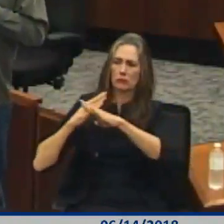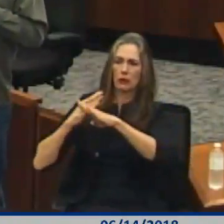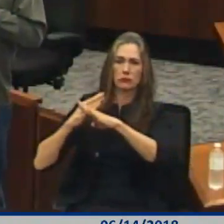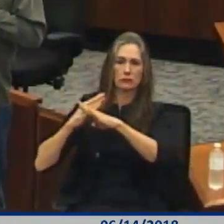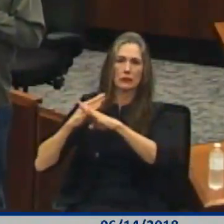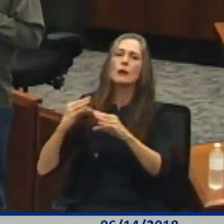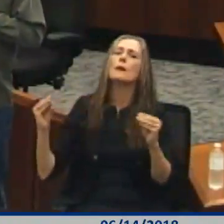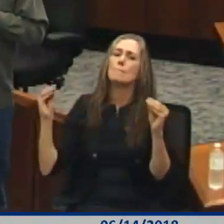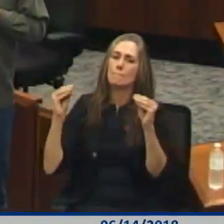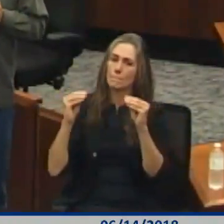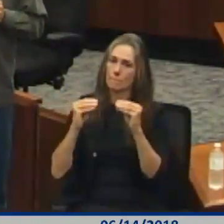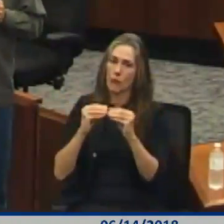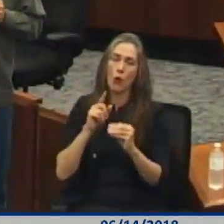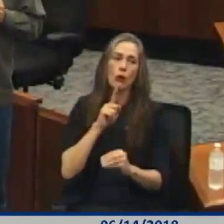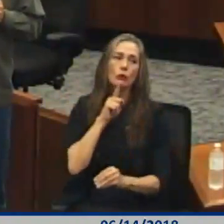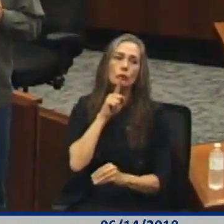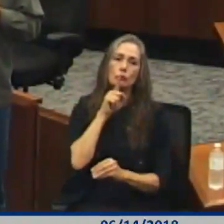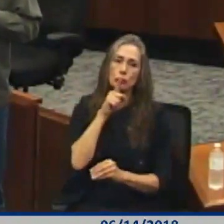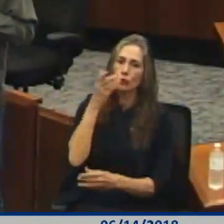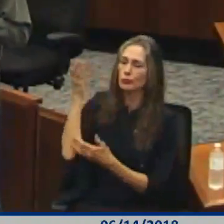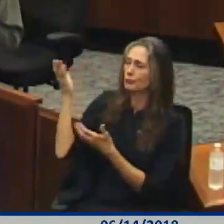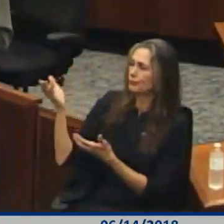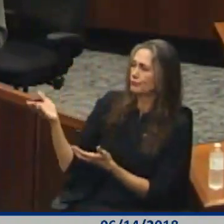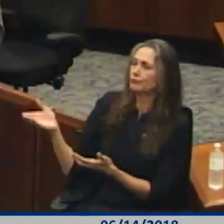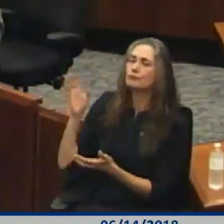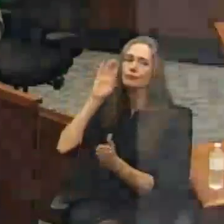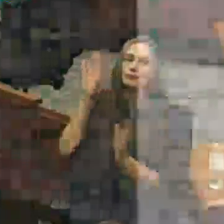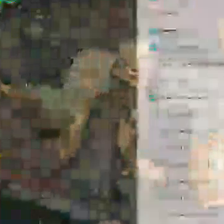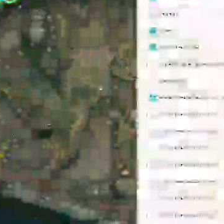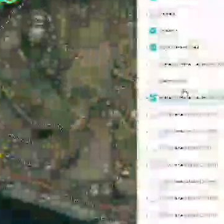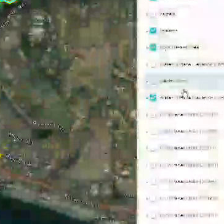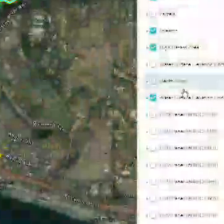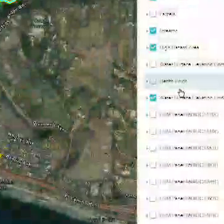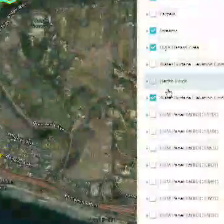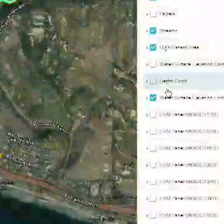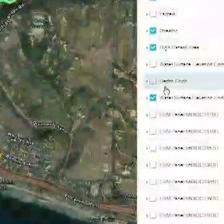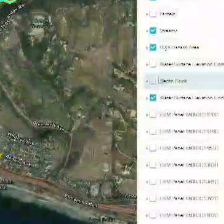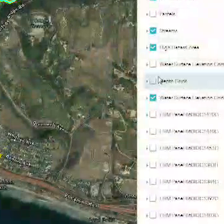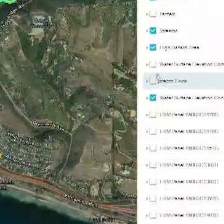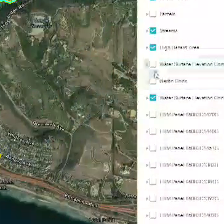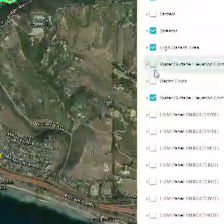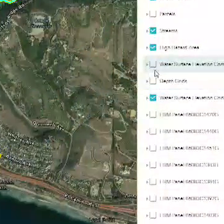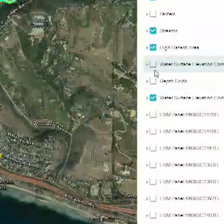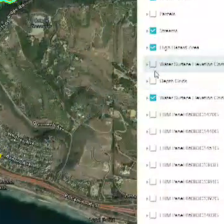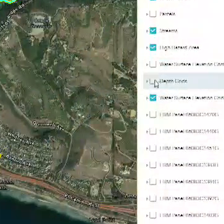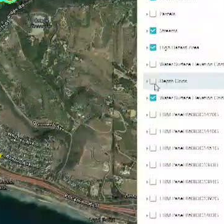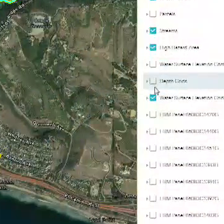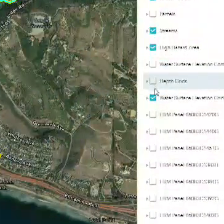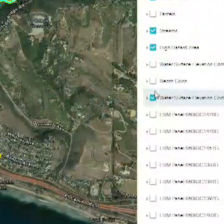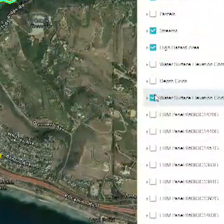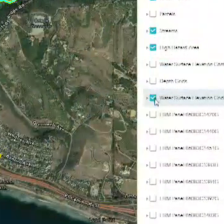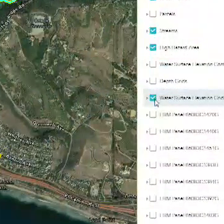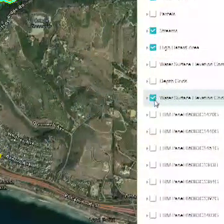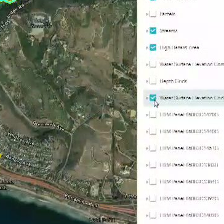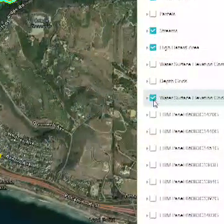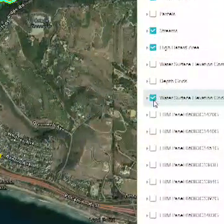bring down debris. We'll call them debris-laden floods. They're not debris flows,